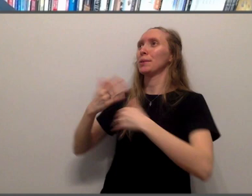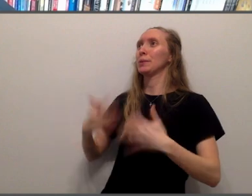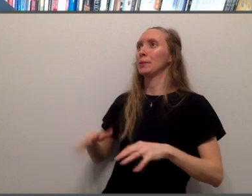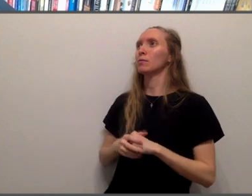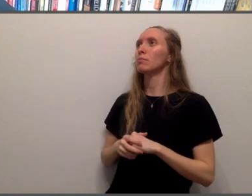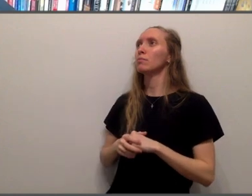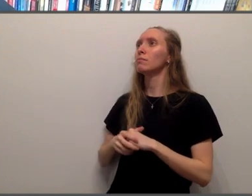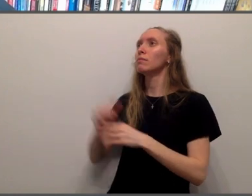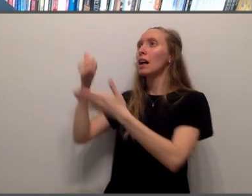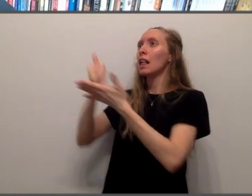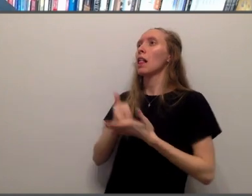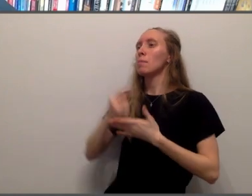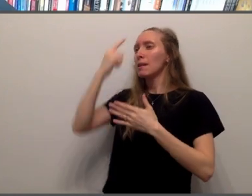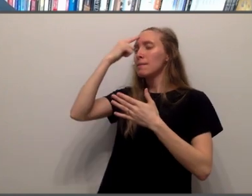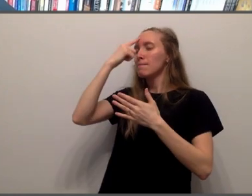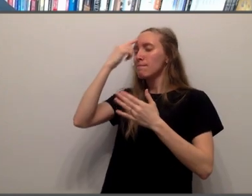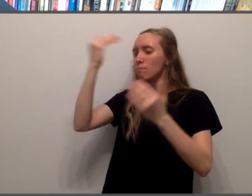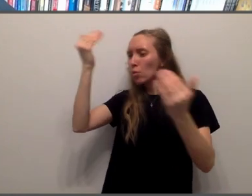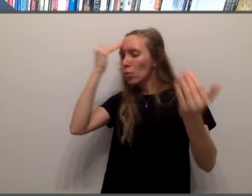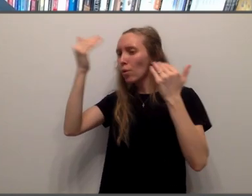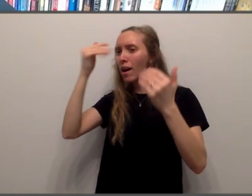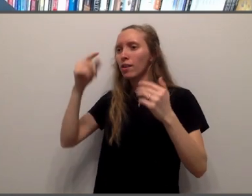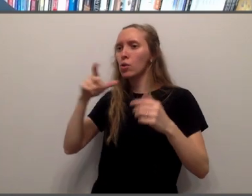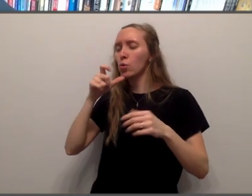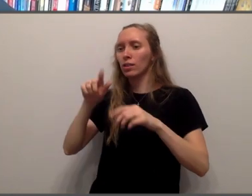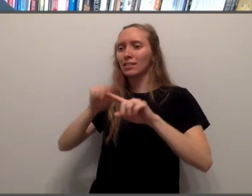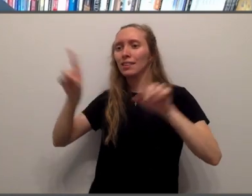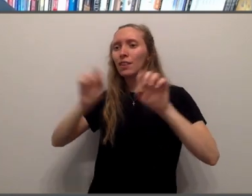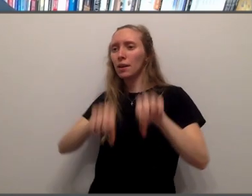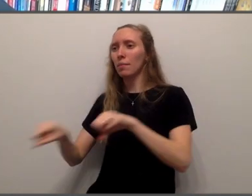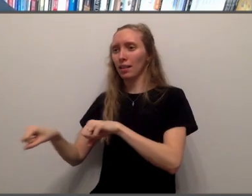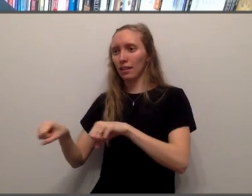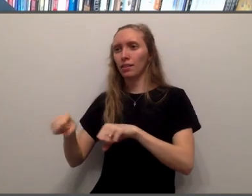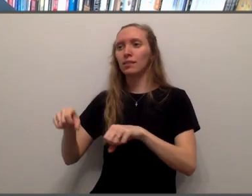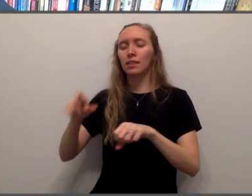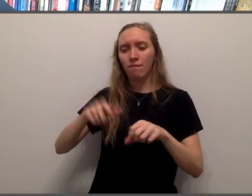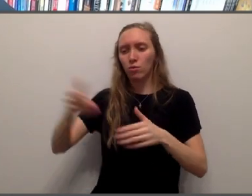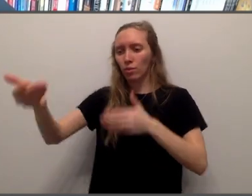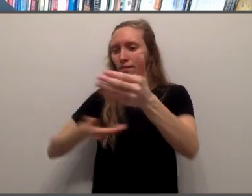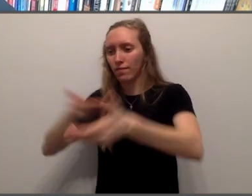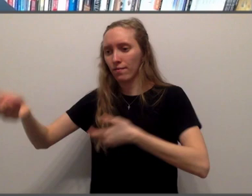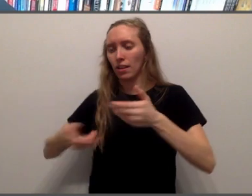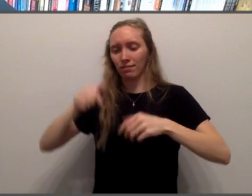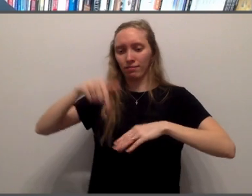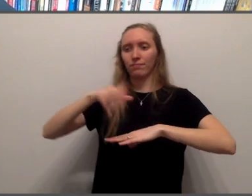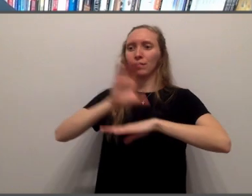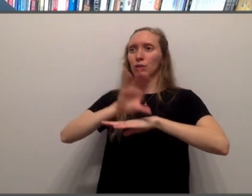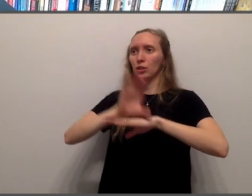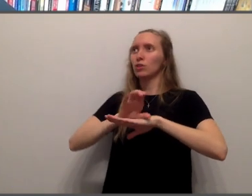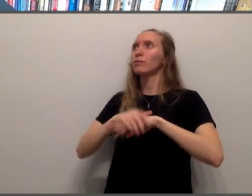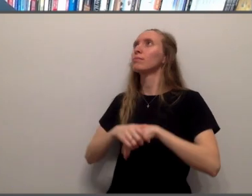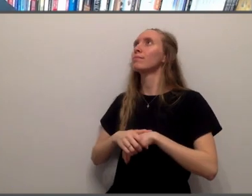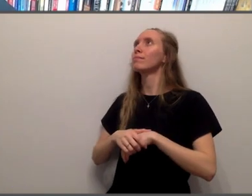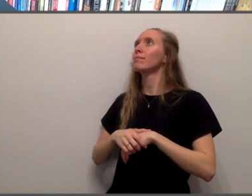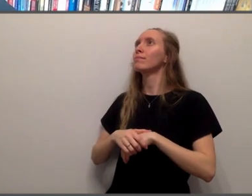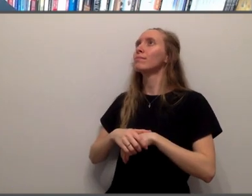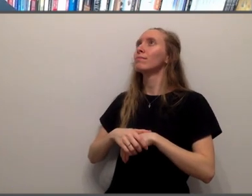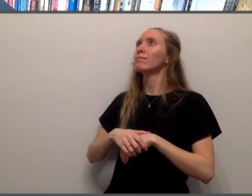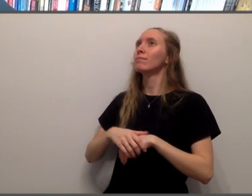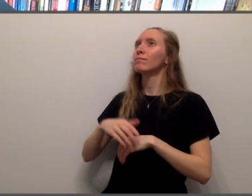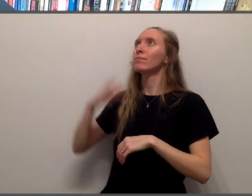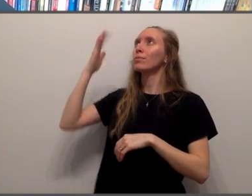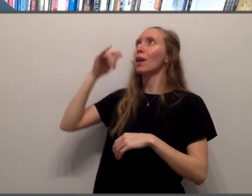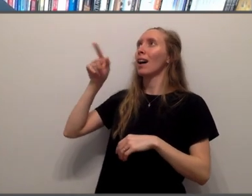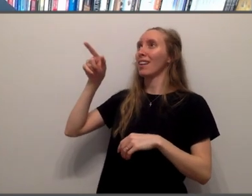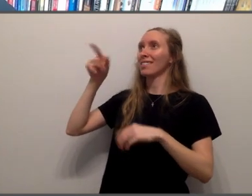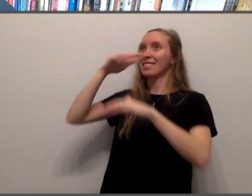who are differently able to be a part of the grand feast that you are preparing for those who call on your name. God,